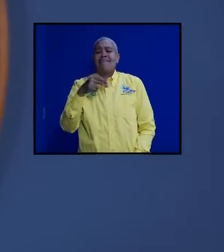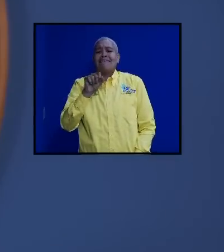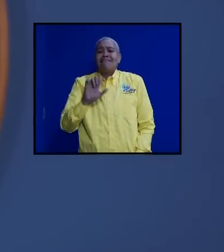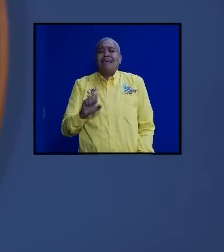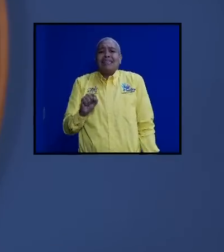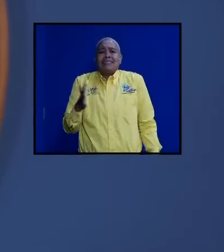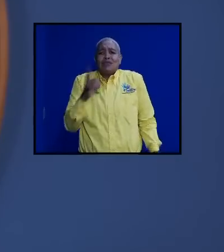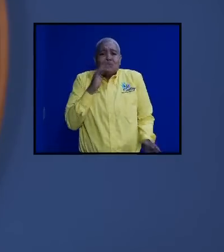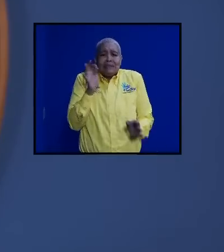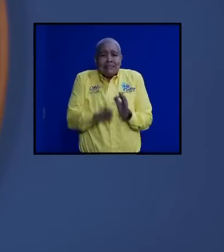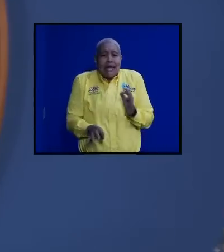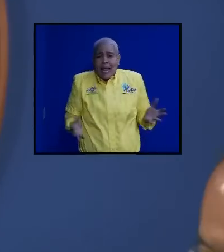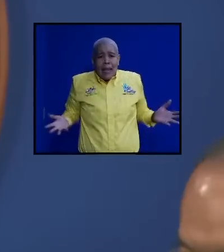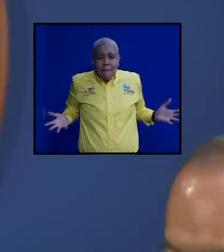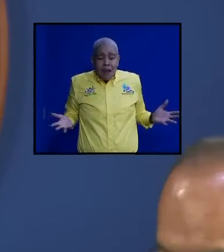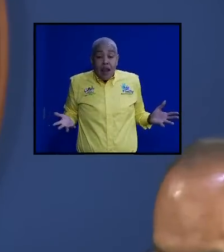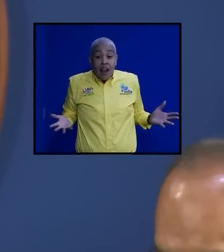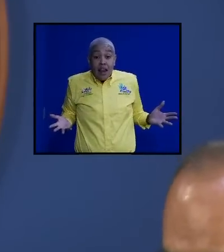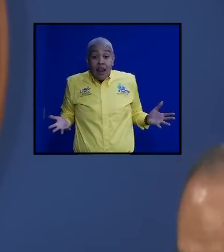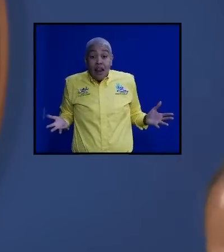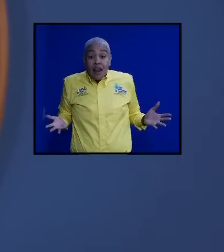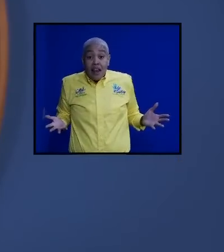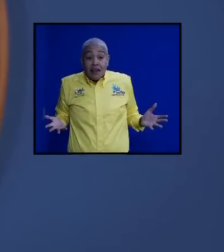is simple. The